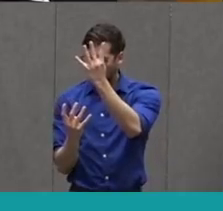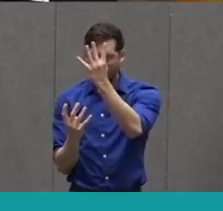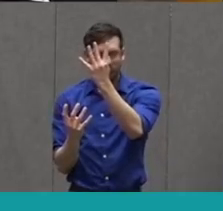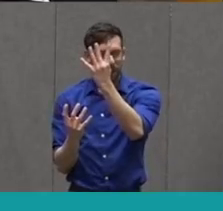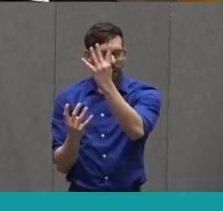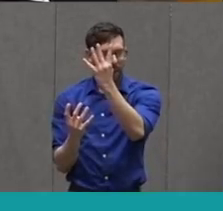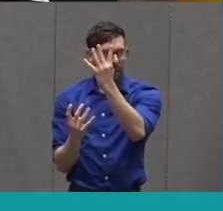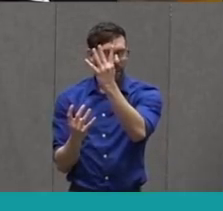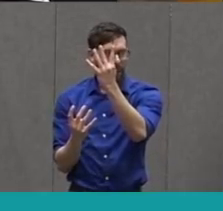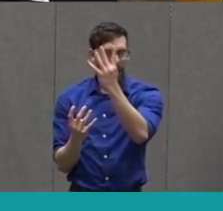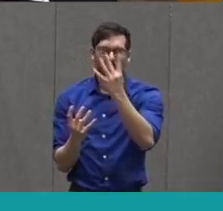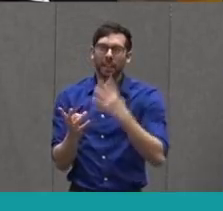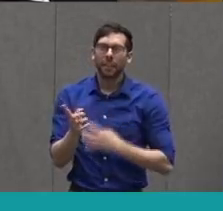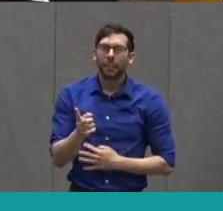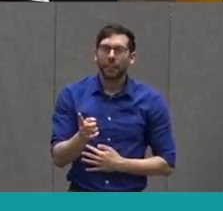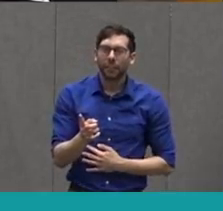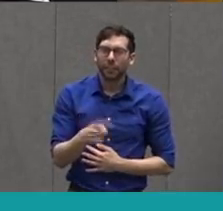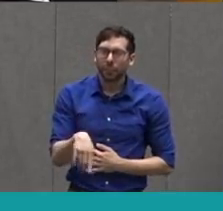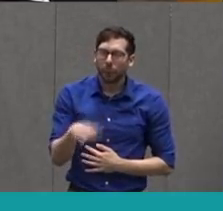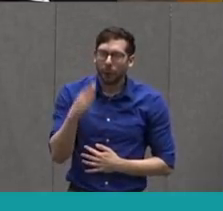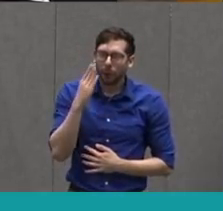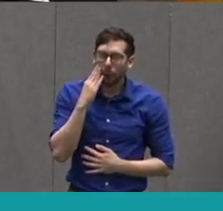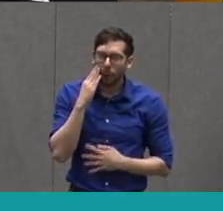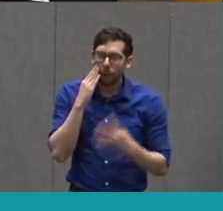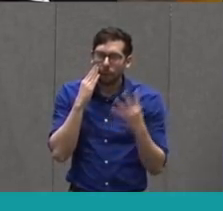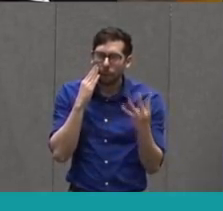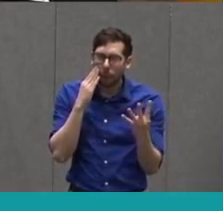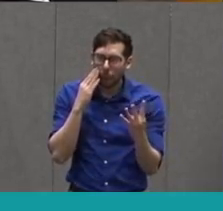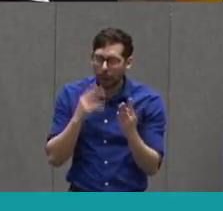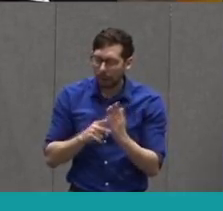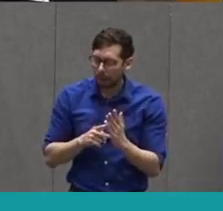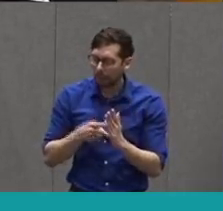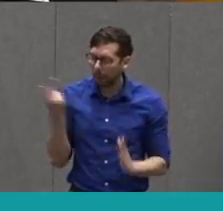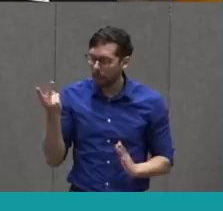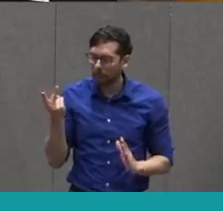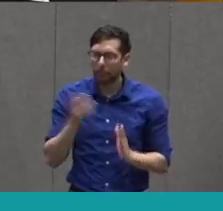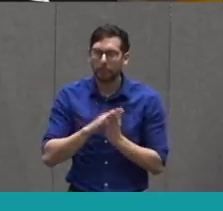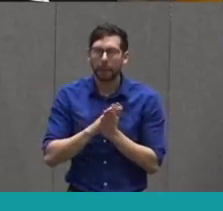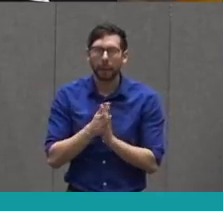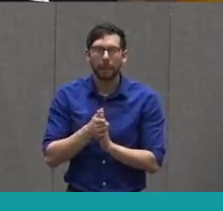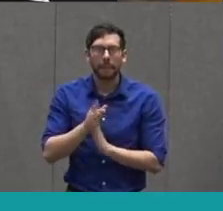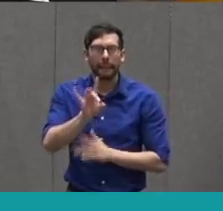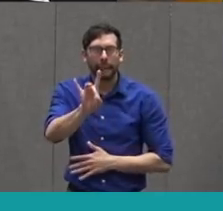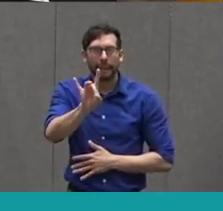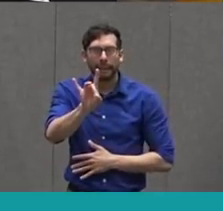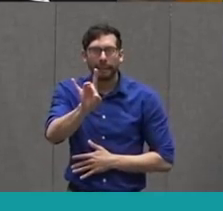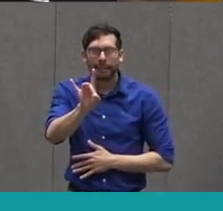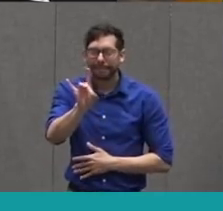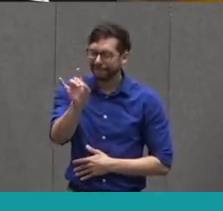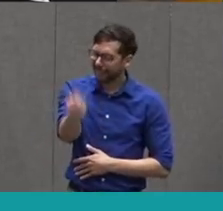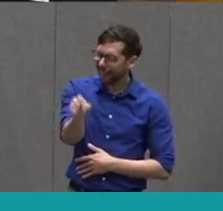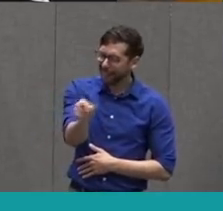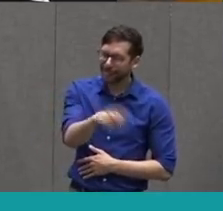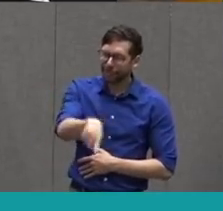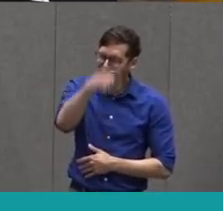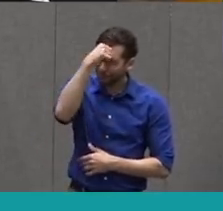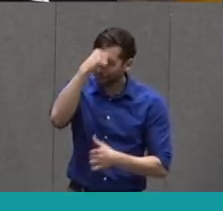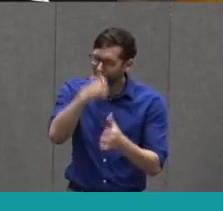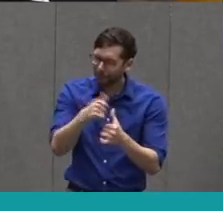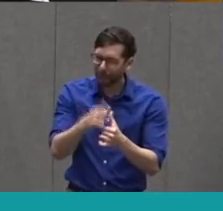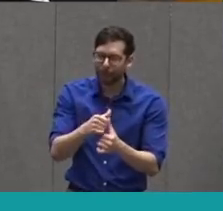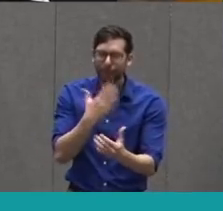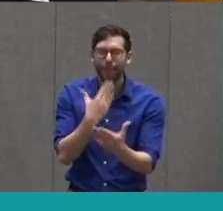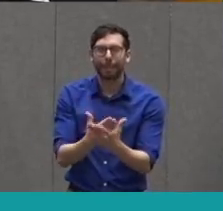four and four made an eight? Oh, yes. You guys remember that fact very, very well.